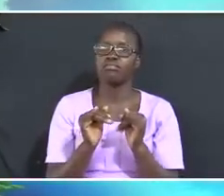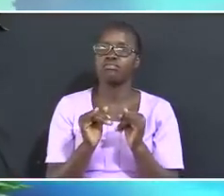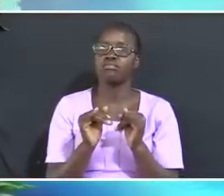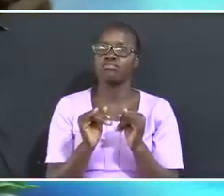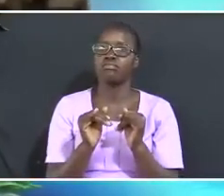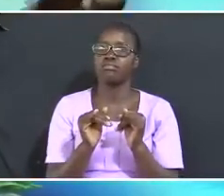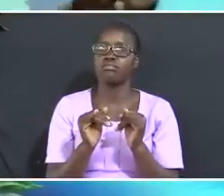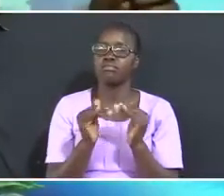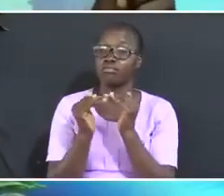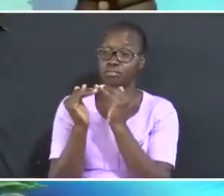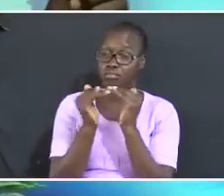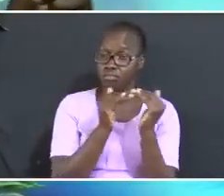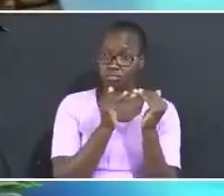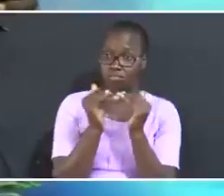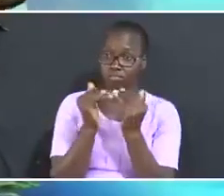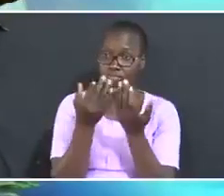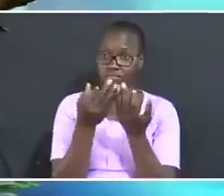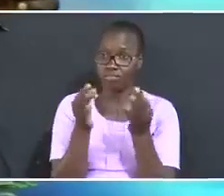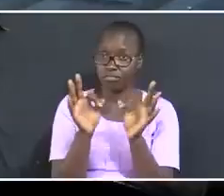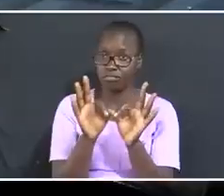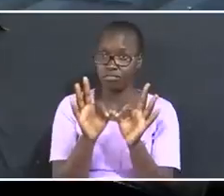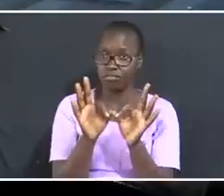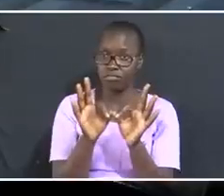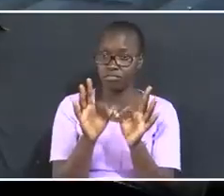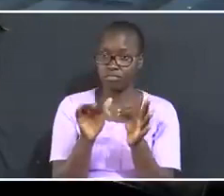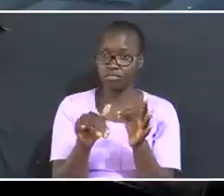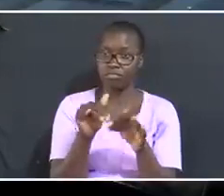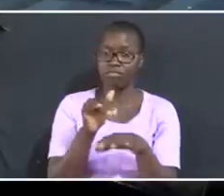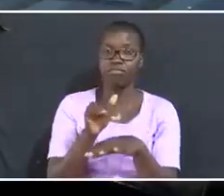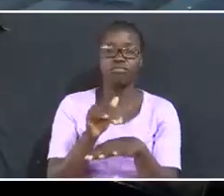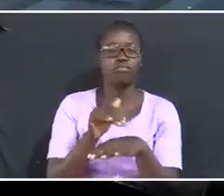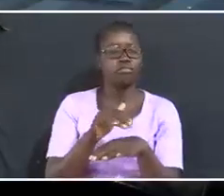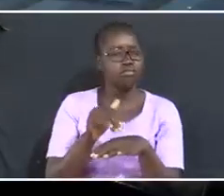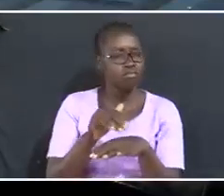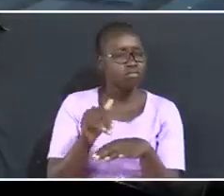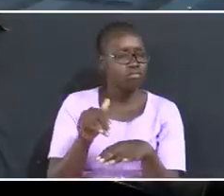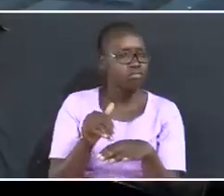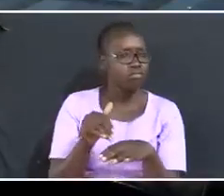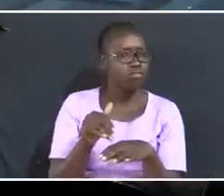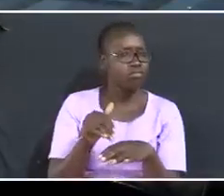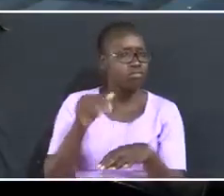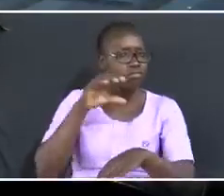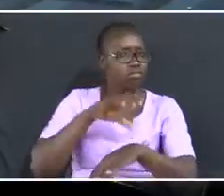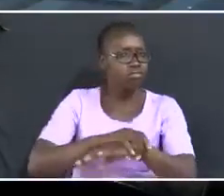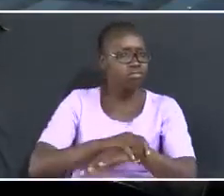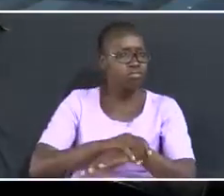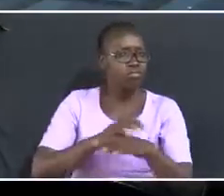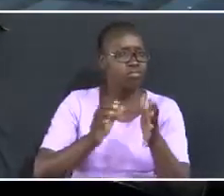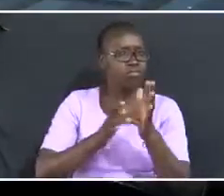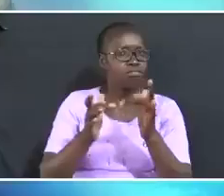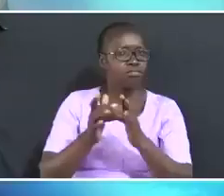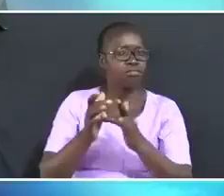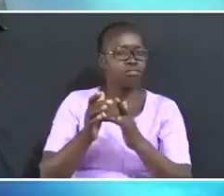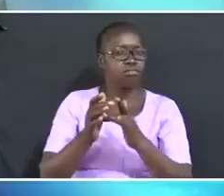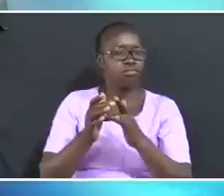to limit this freedom that we got at the cost of Jesus Christ's